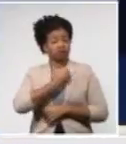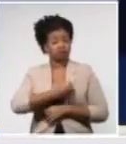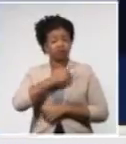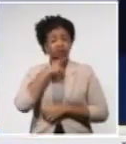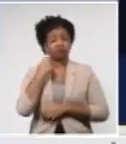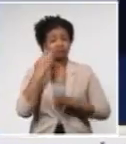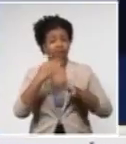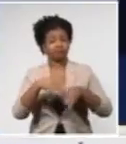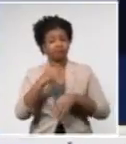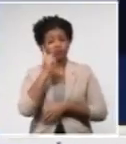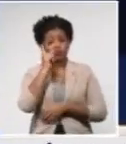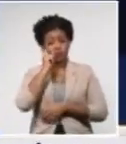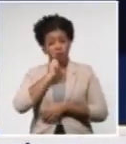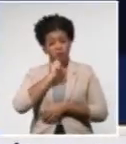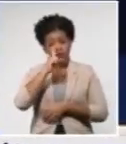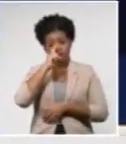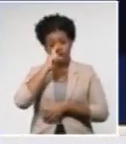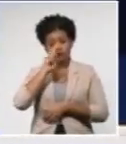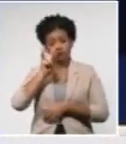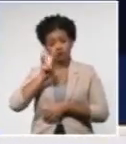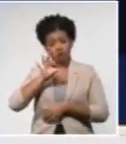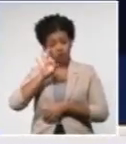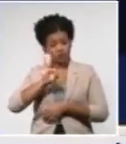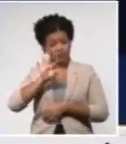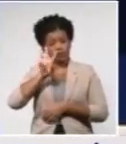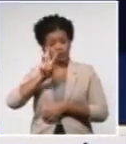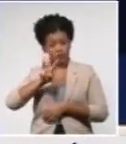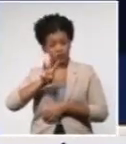And we are now left